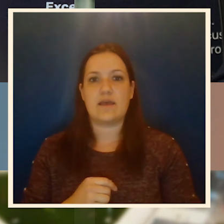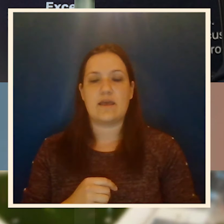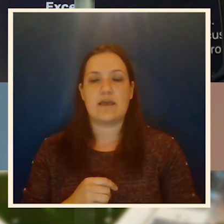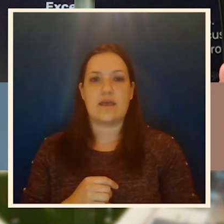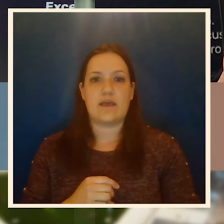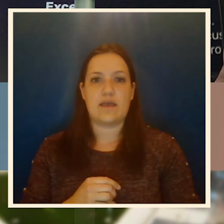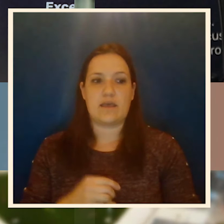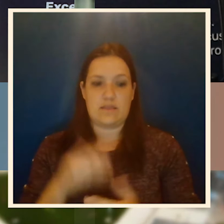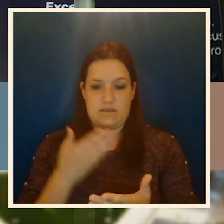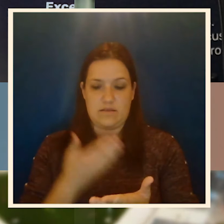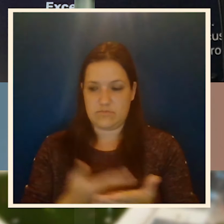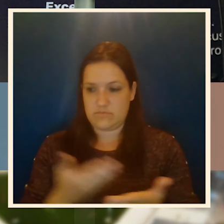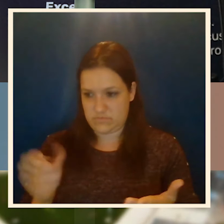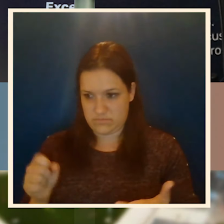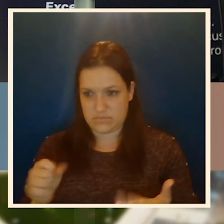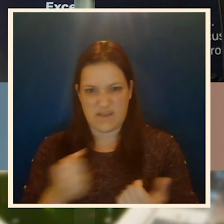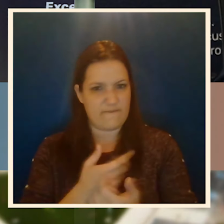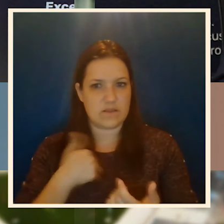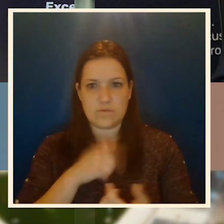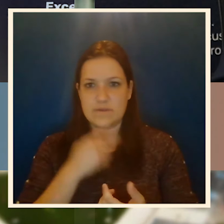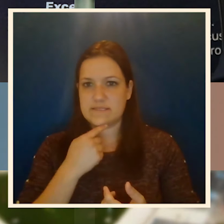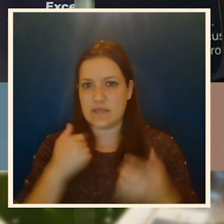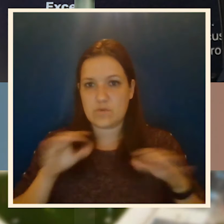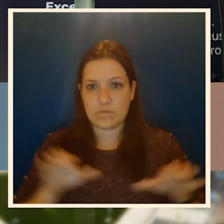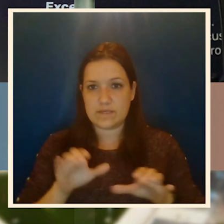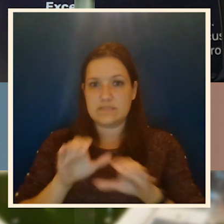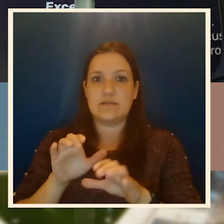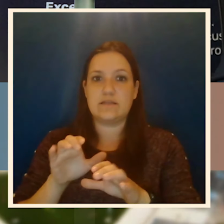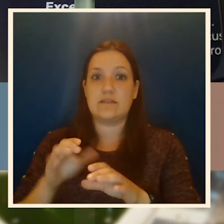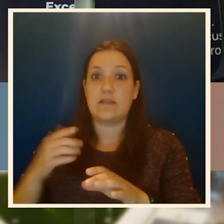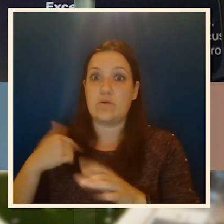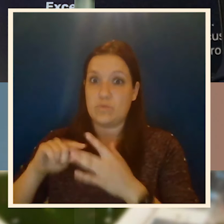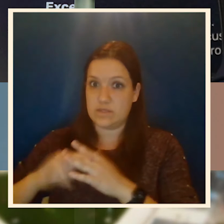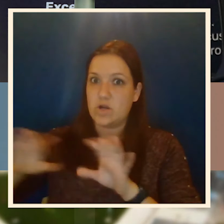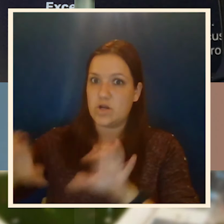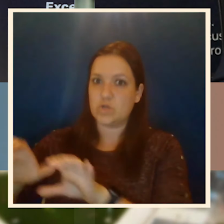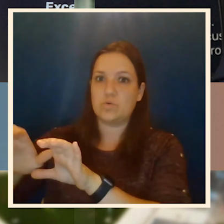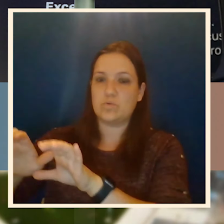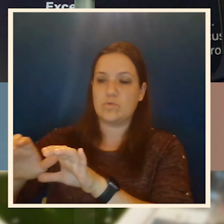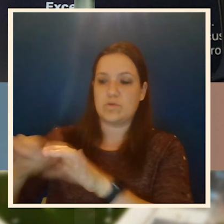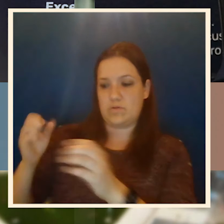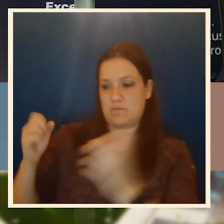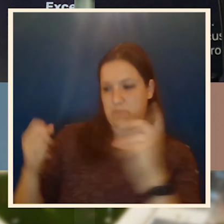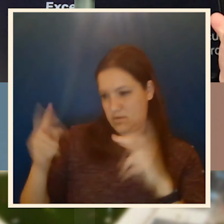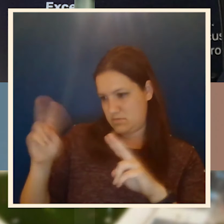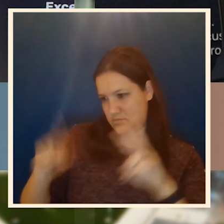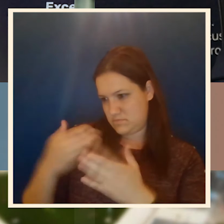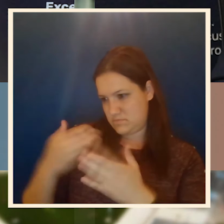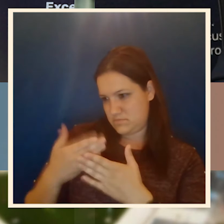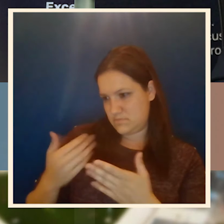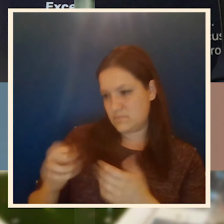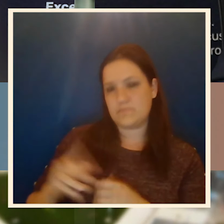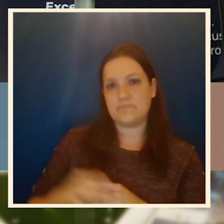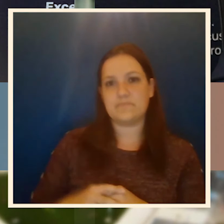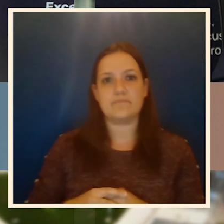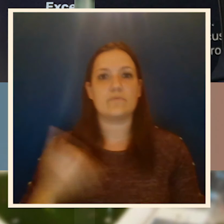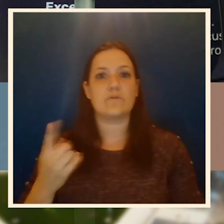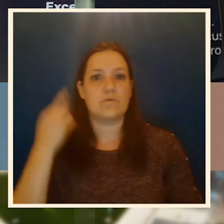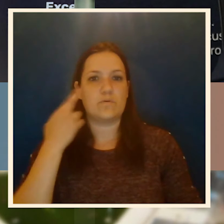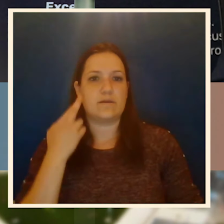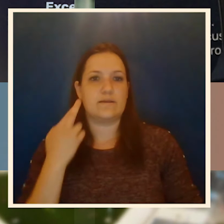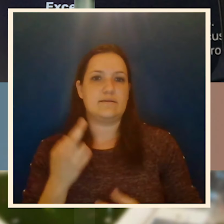just validate that we actually did, and which is one of the reasons. Usually, this occurs all the